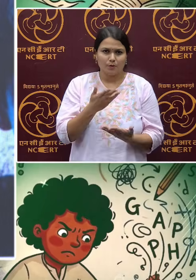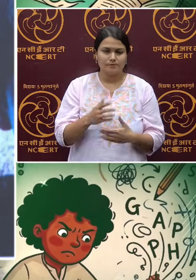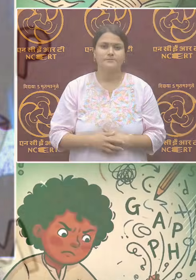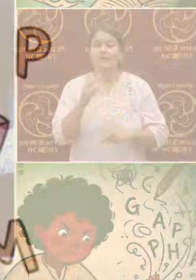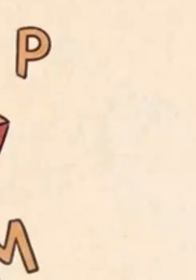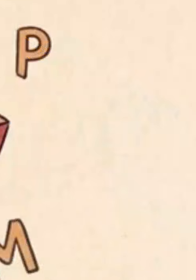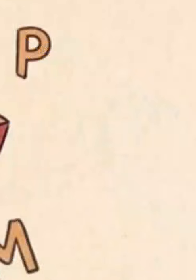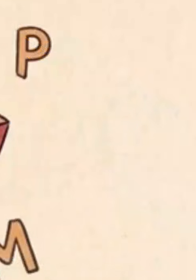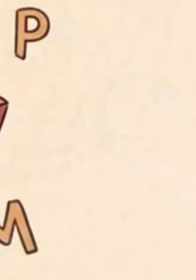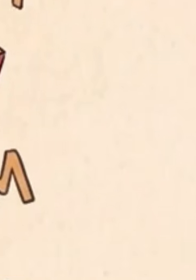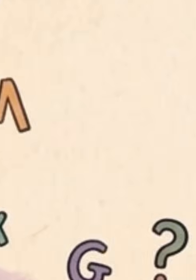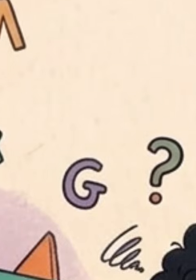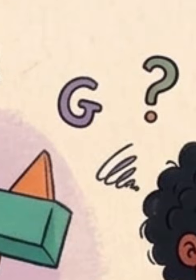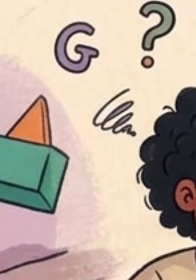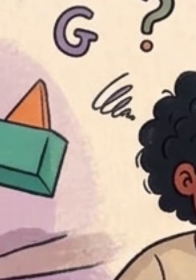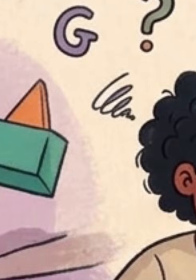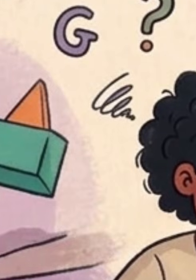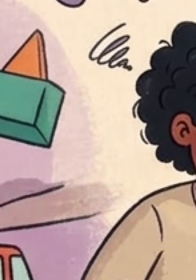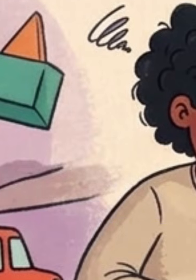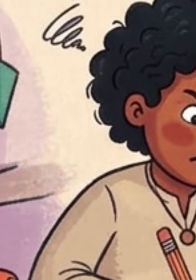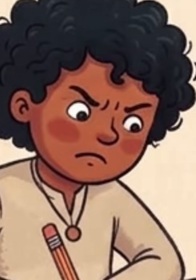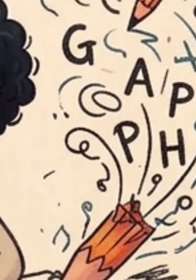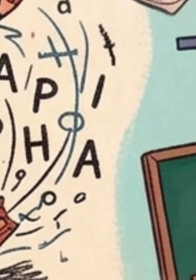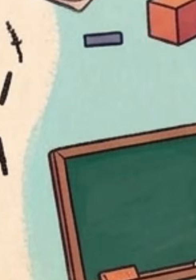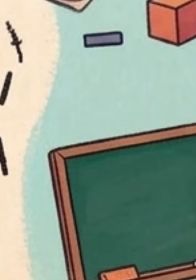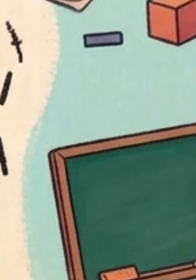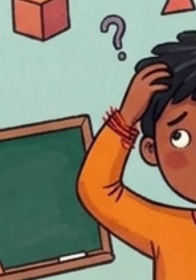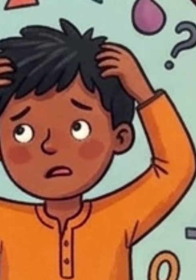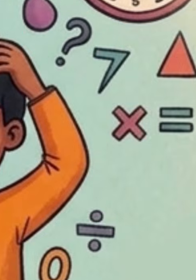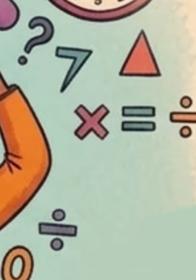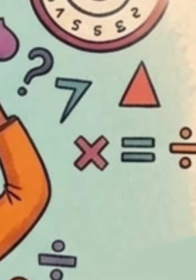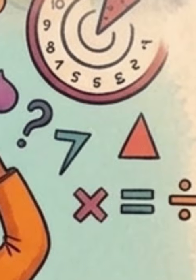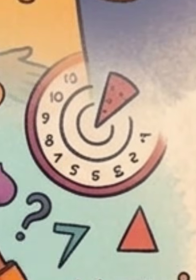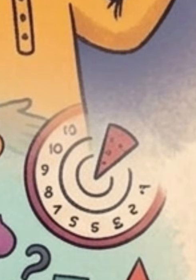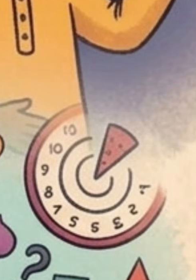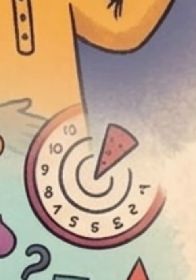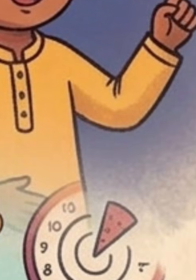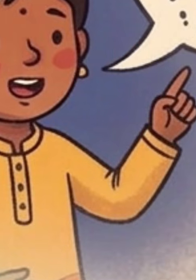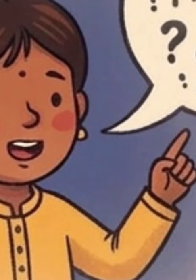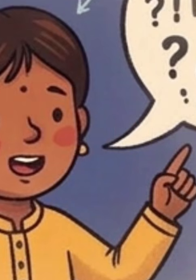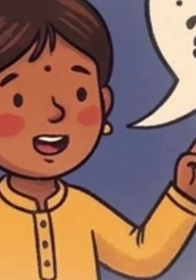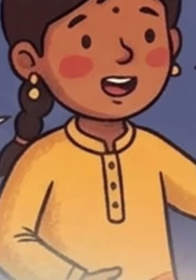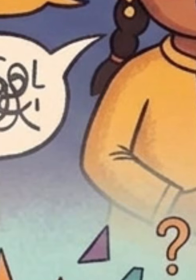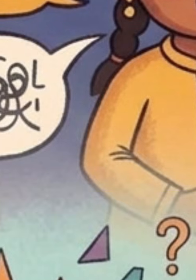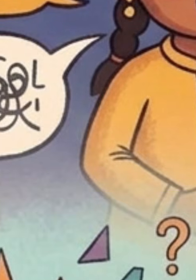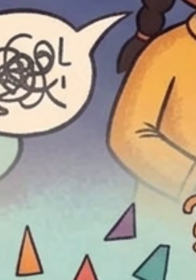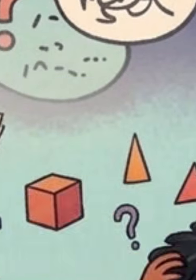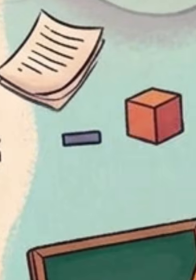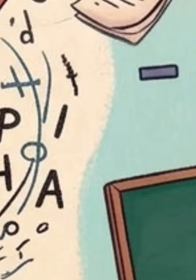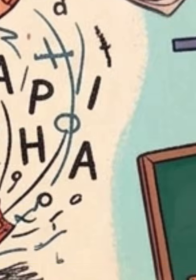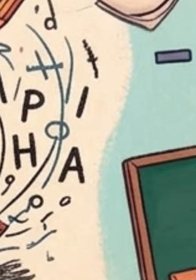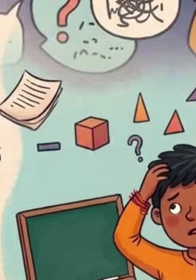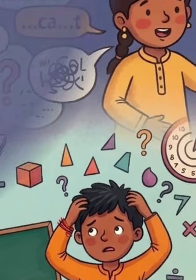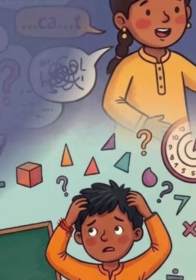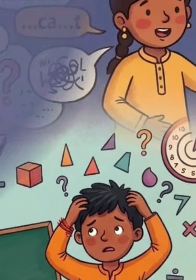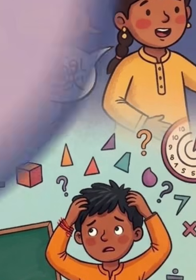you have questions related to the topic, which is of course right now on your screen, please feel free to get in touch with